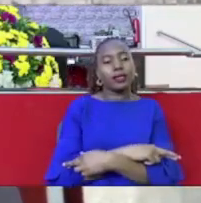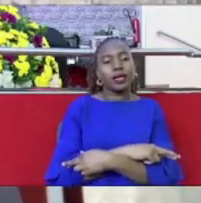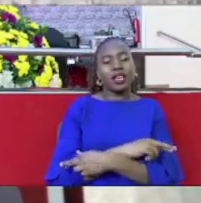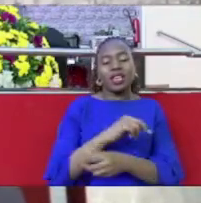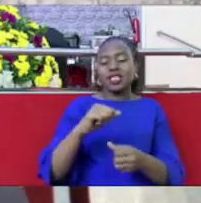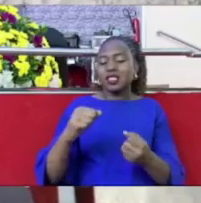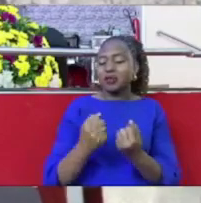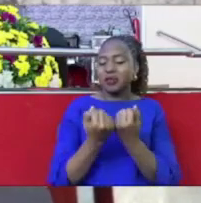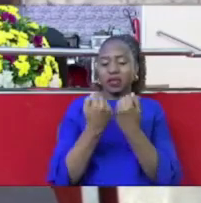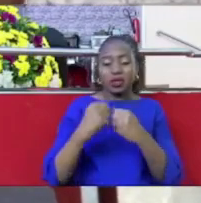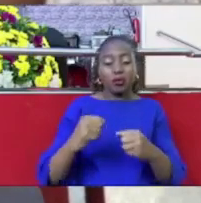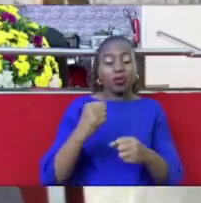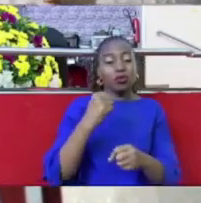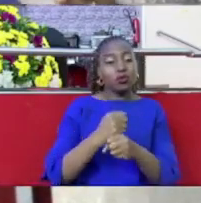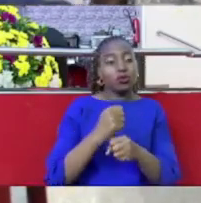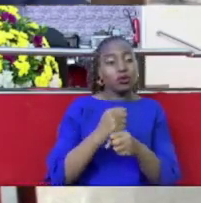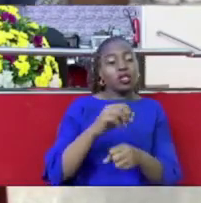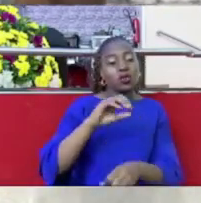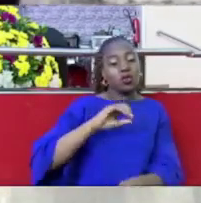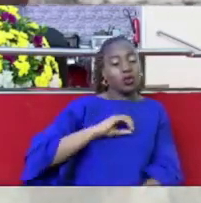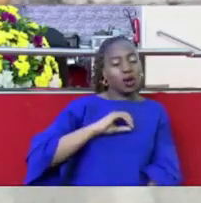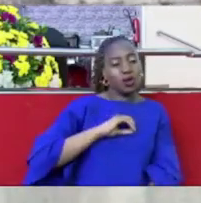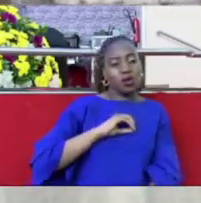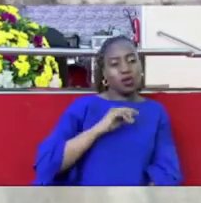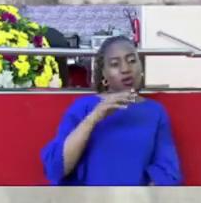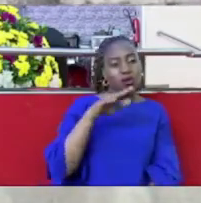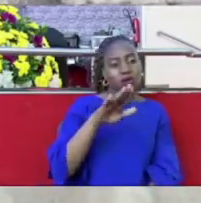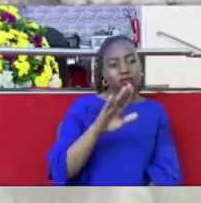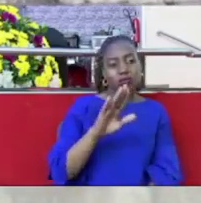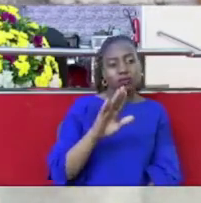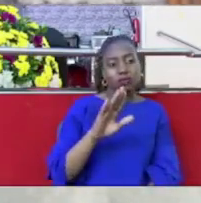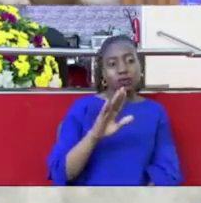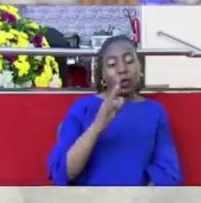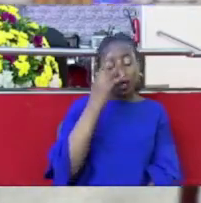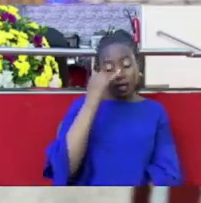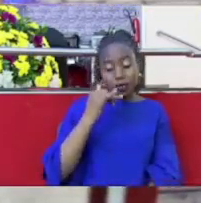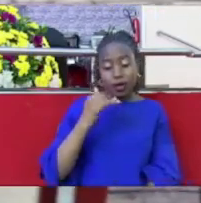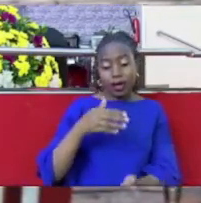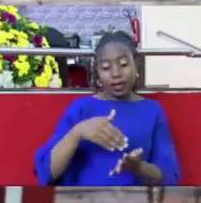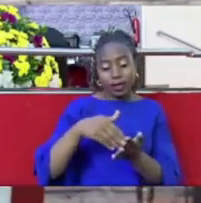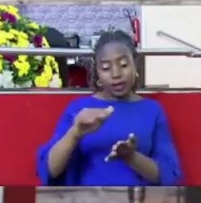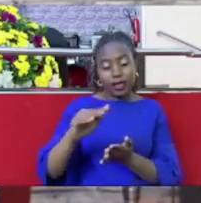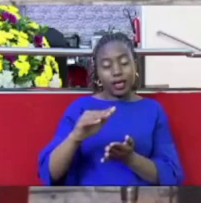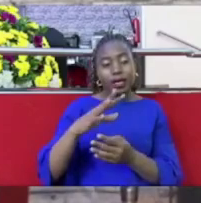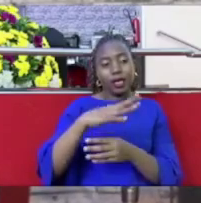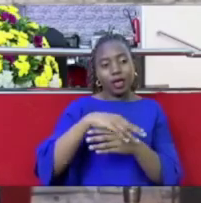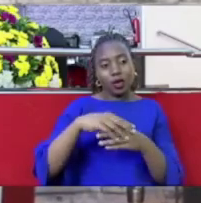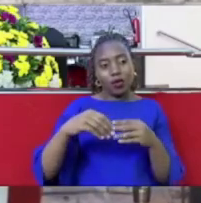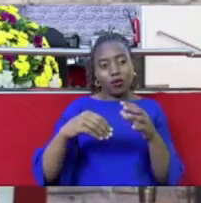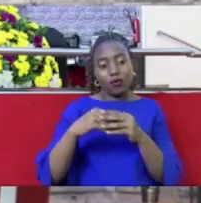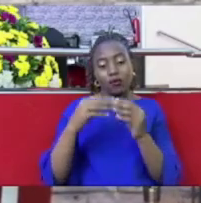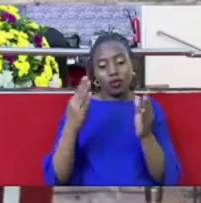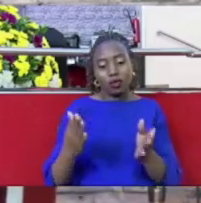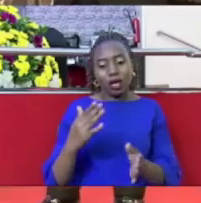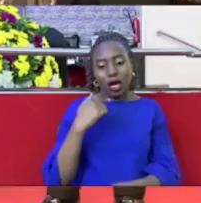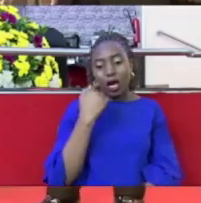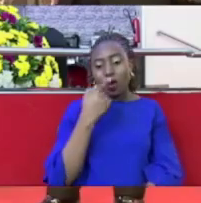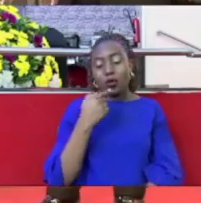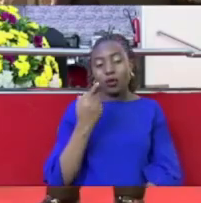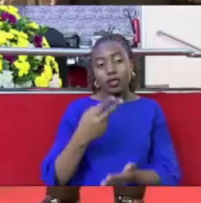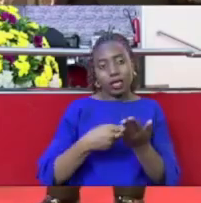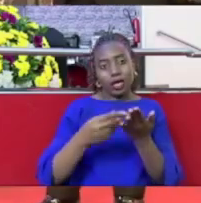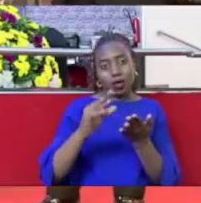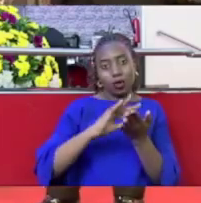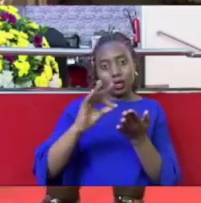own. That's why I sent my Comforter, the Holy Spirit, to work